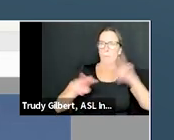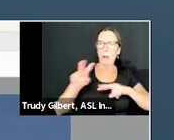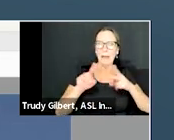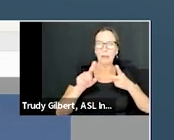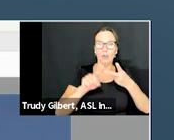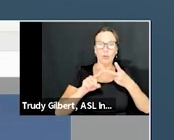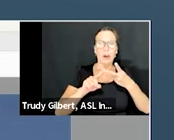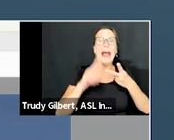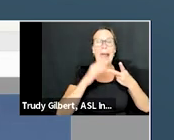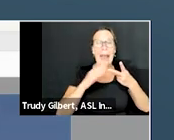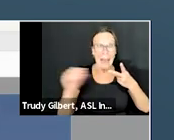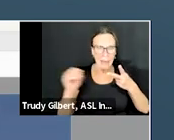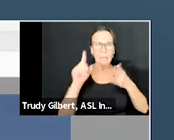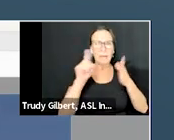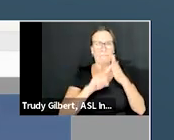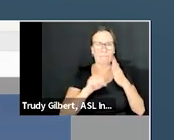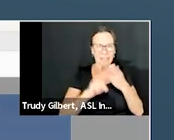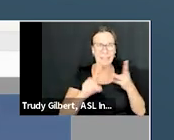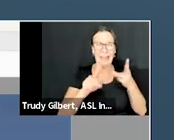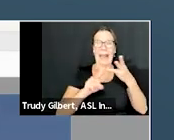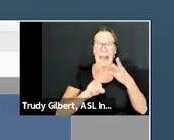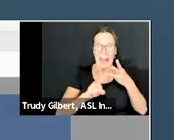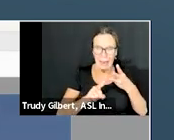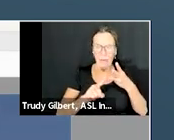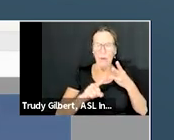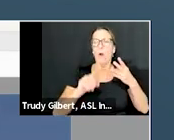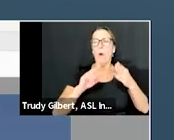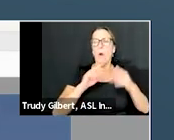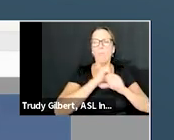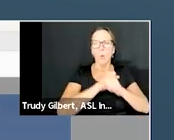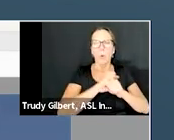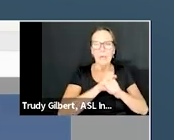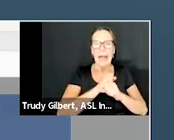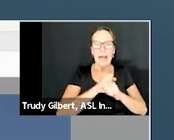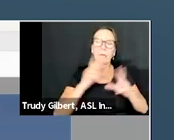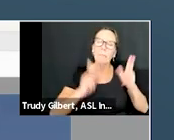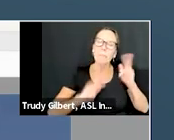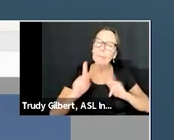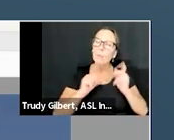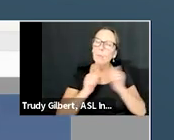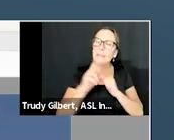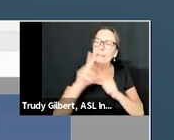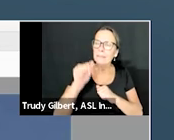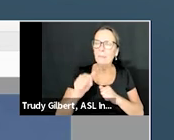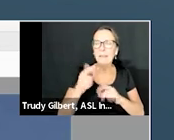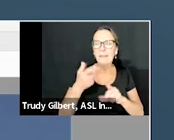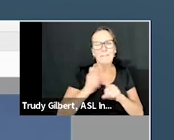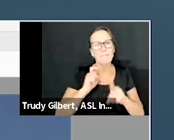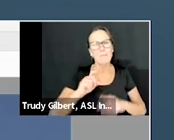investigate and protect people with disabilities from abuse and neglect in those programs.